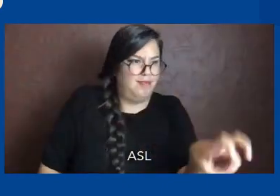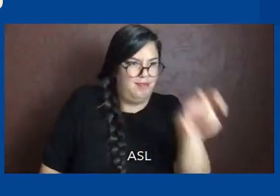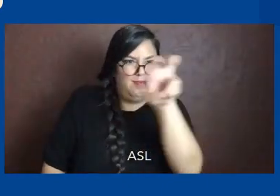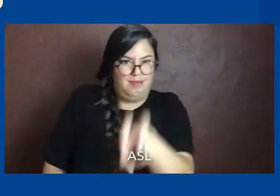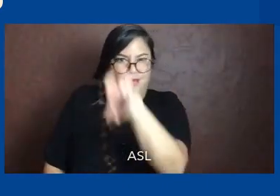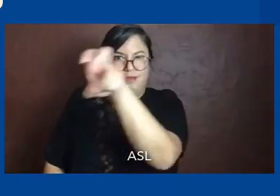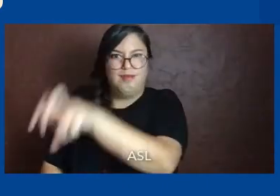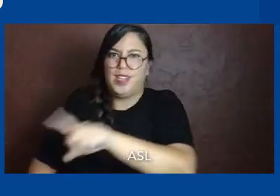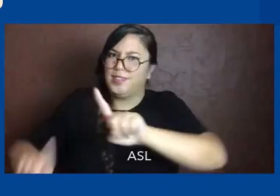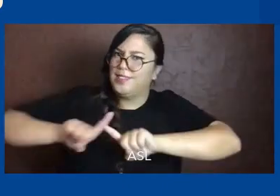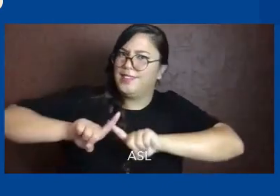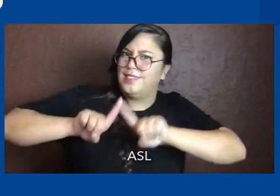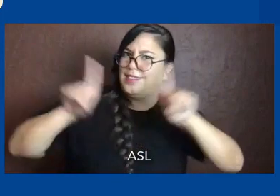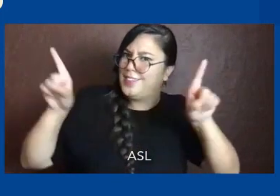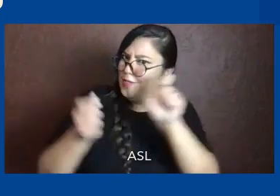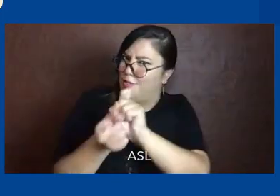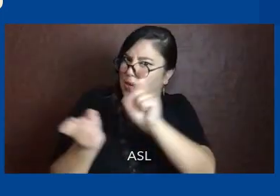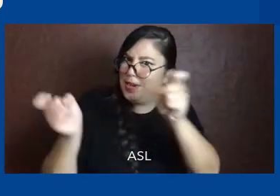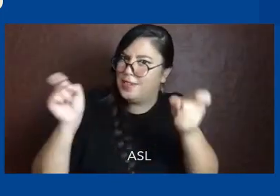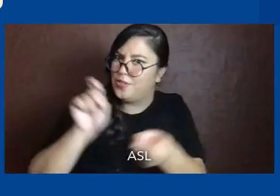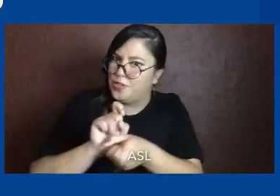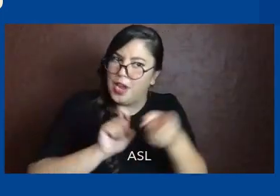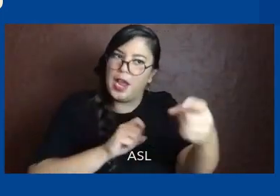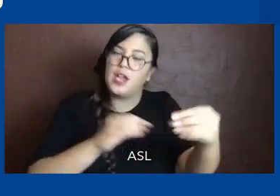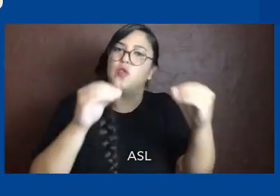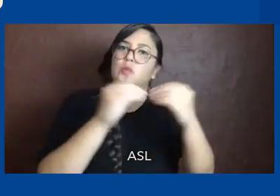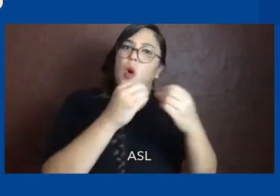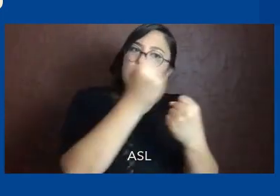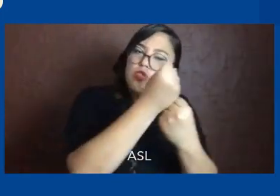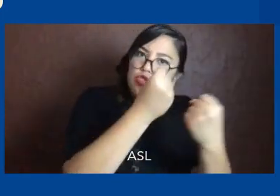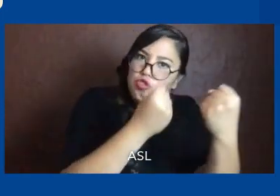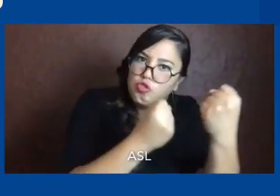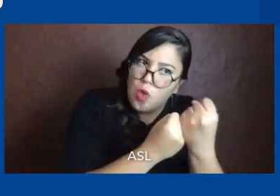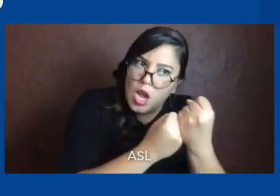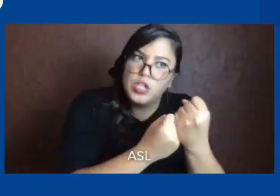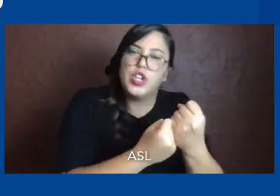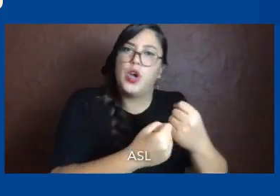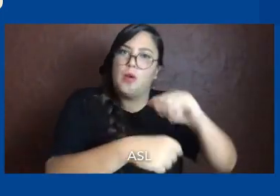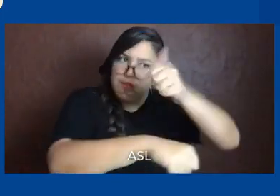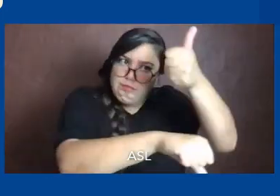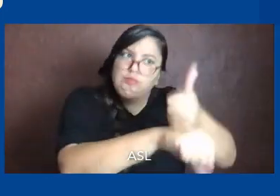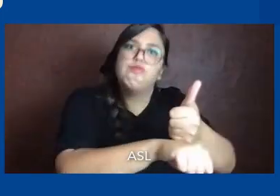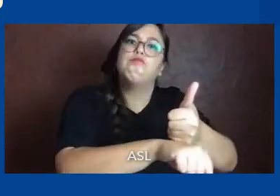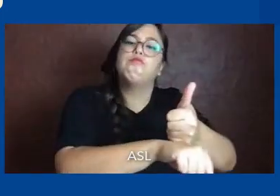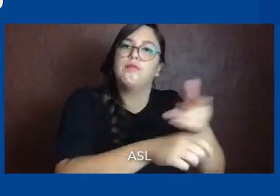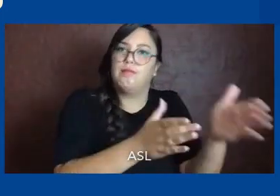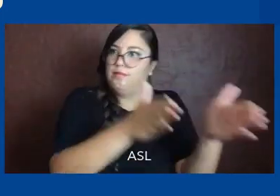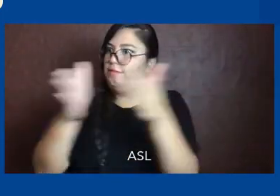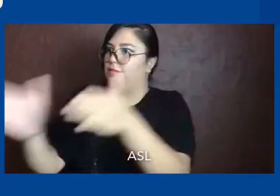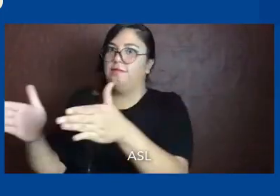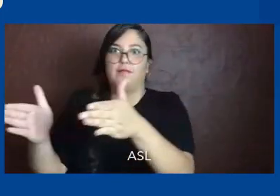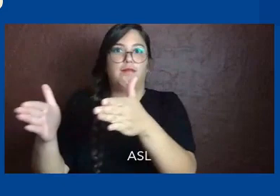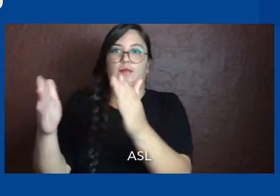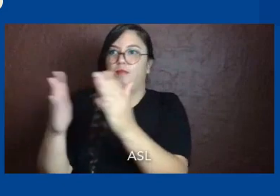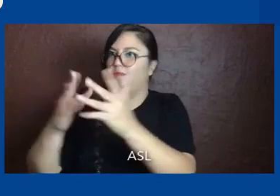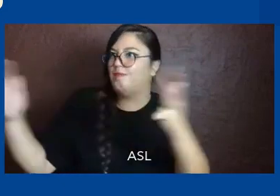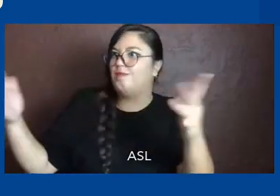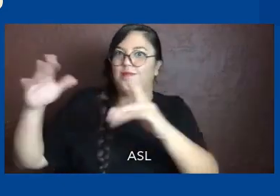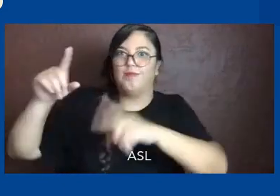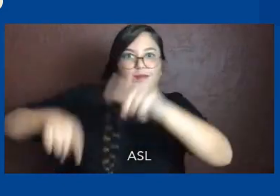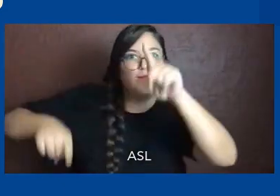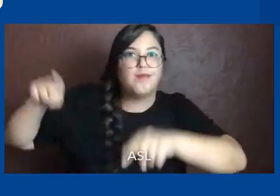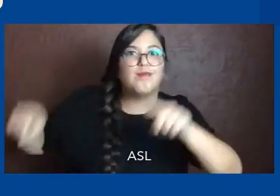like a really structured environment to like really unstructured. Mhm. And I think a lot of us face the